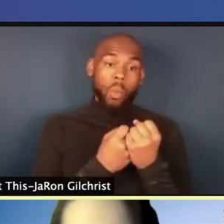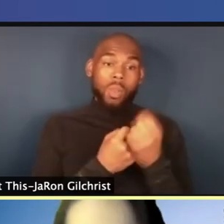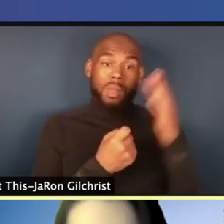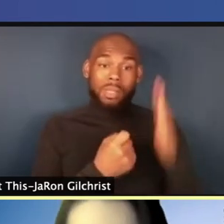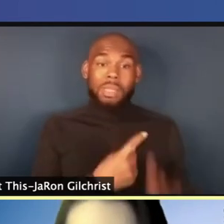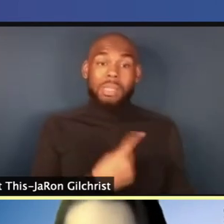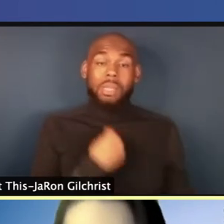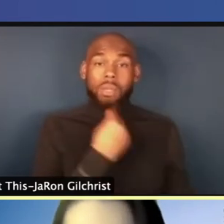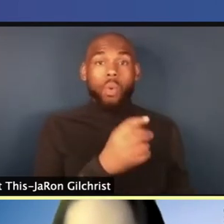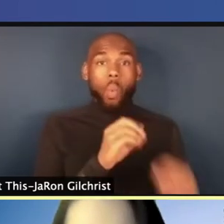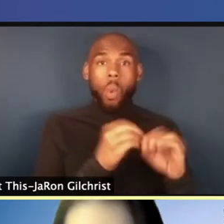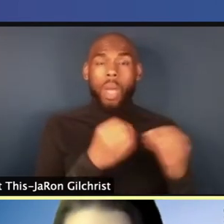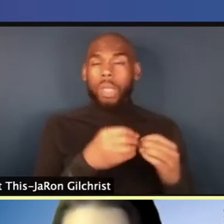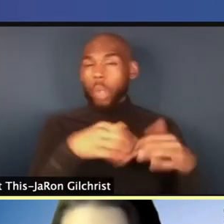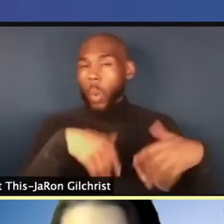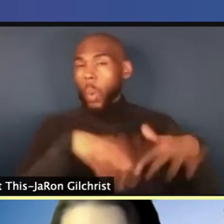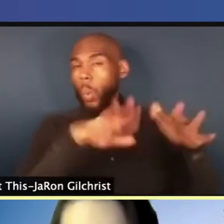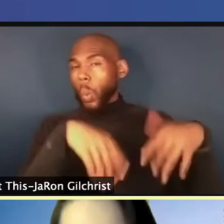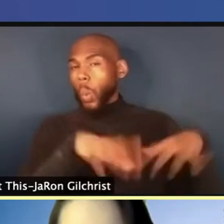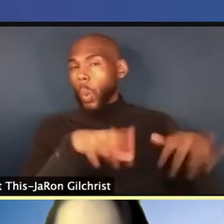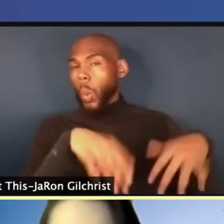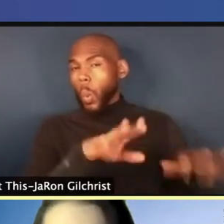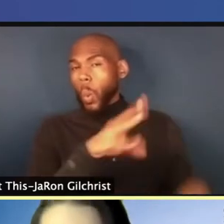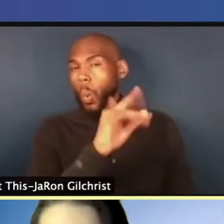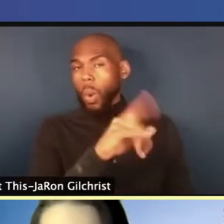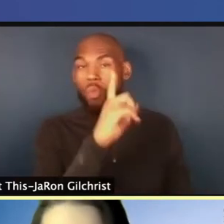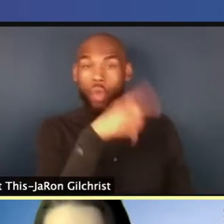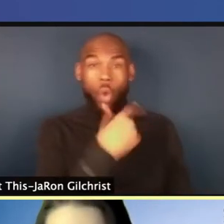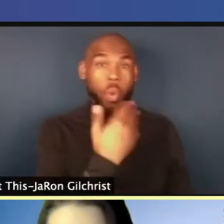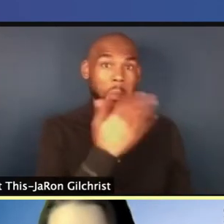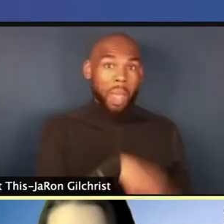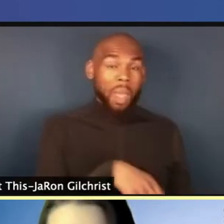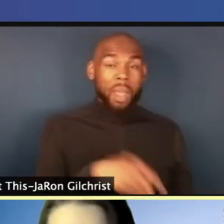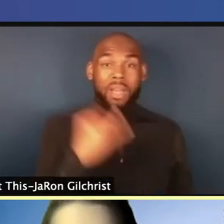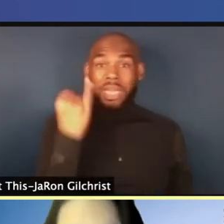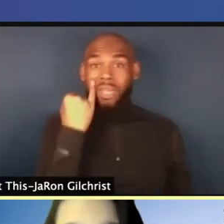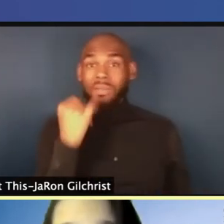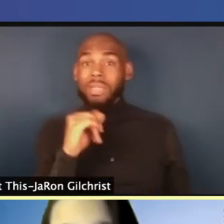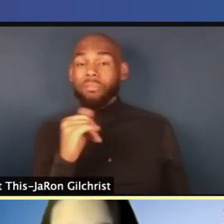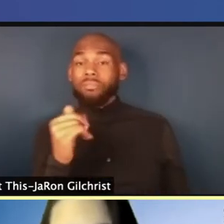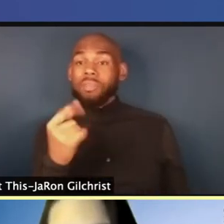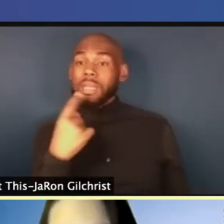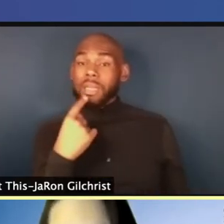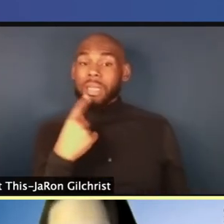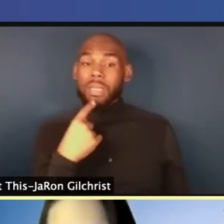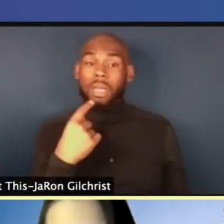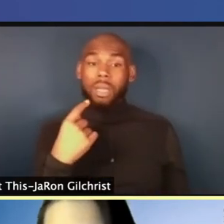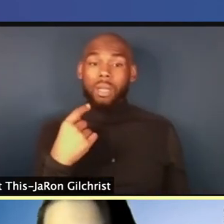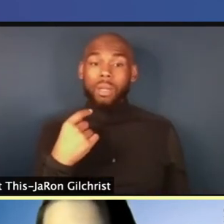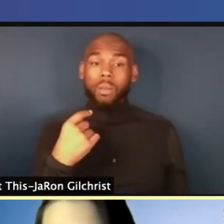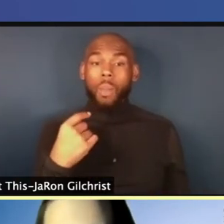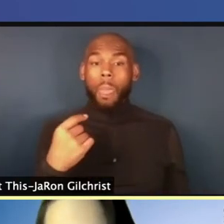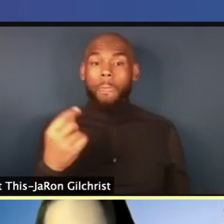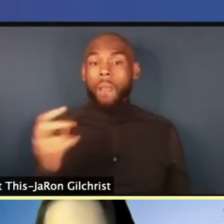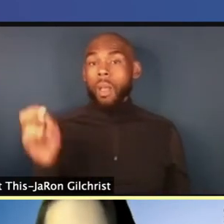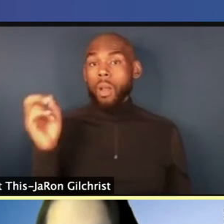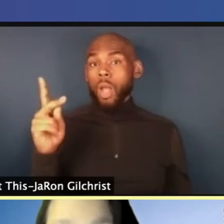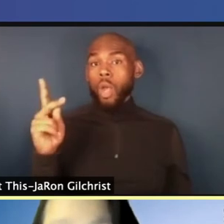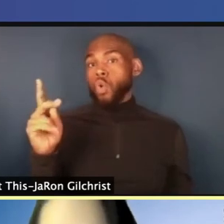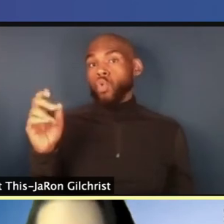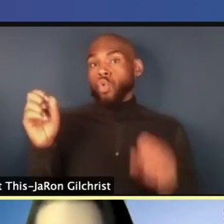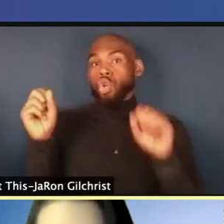telling the organizers to go away, they look bad. If they don't do anything, if they like say, okay, we're gonna drop our